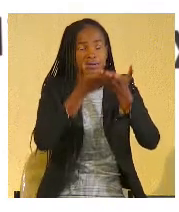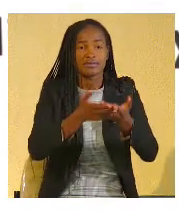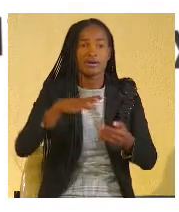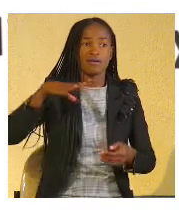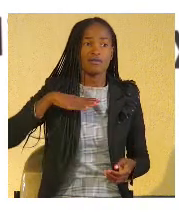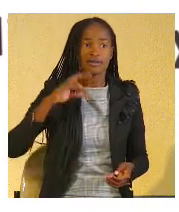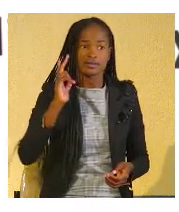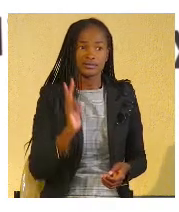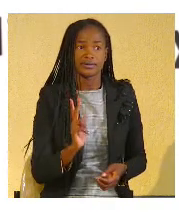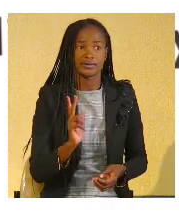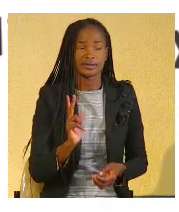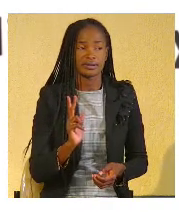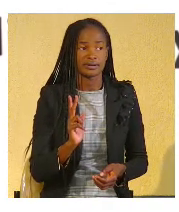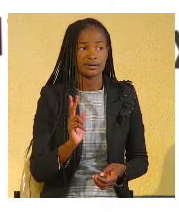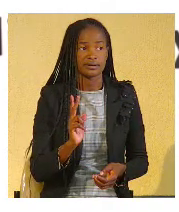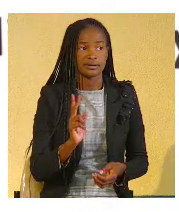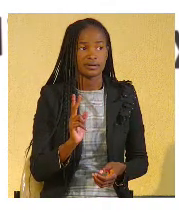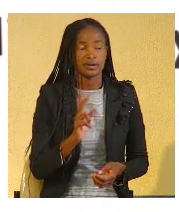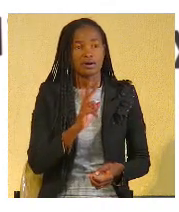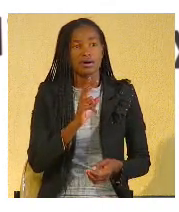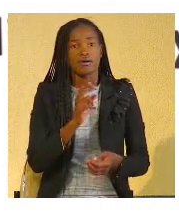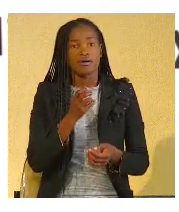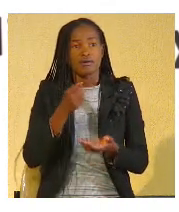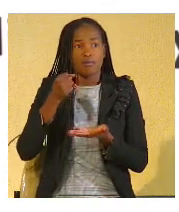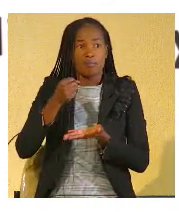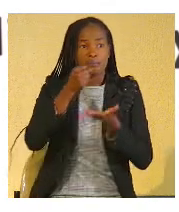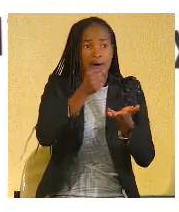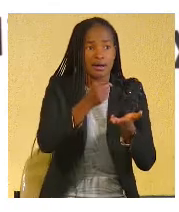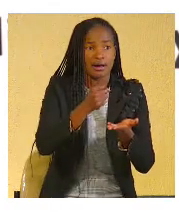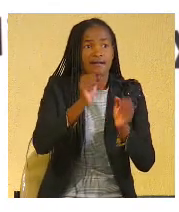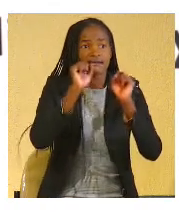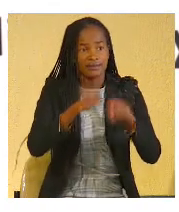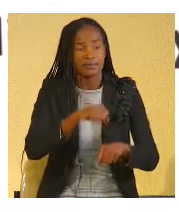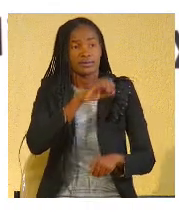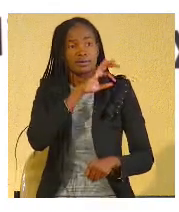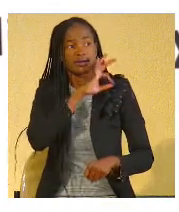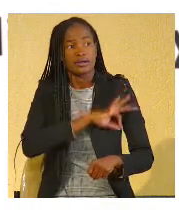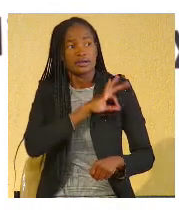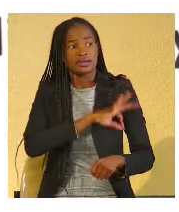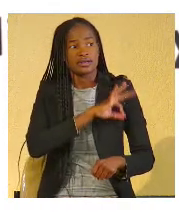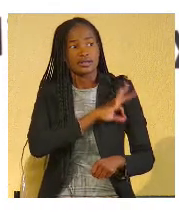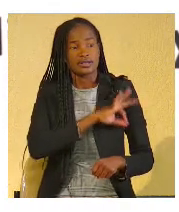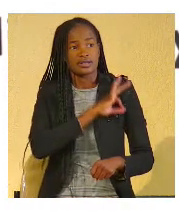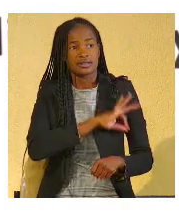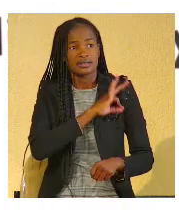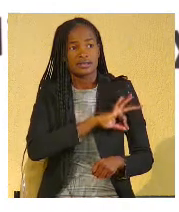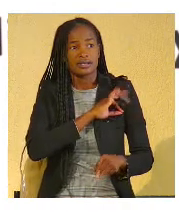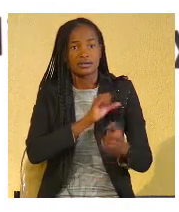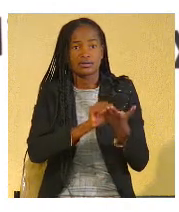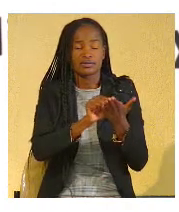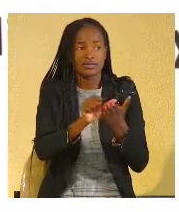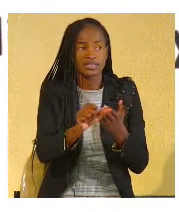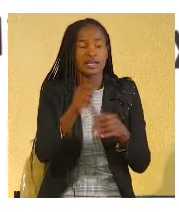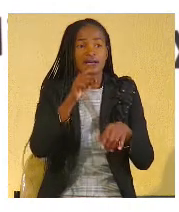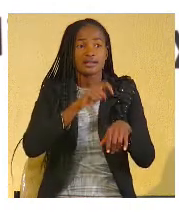employers in paying their employees during this time that they have not been productive and that they have not been